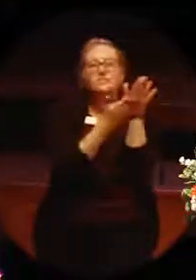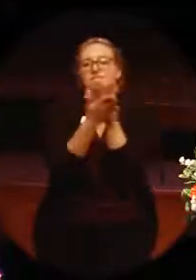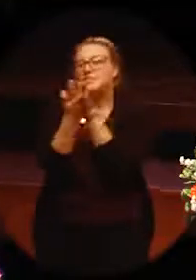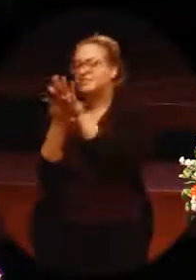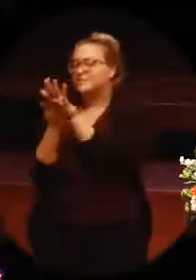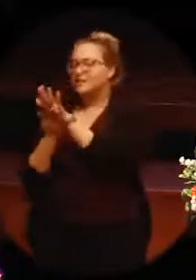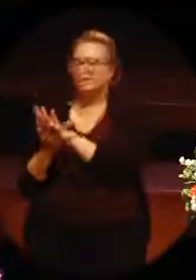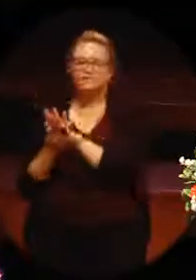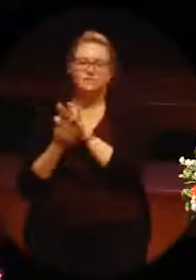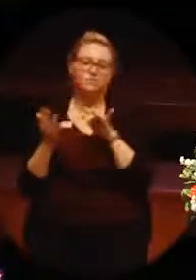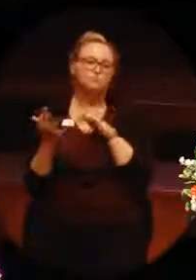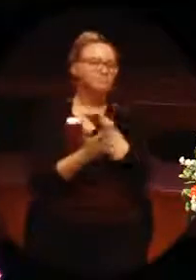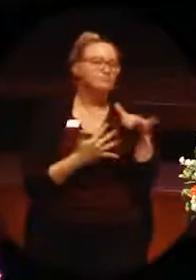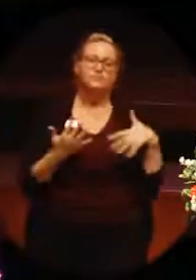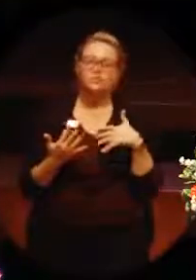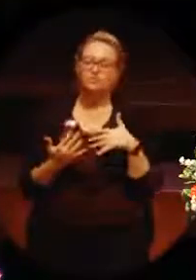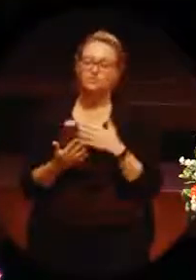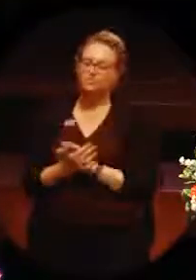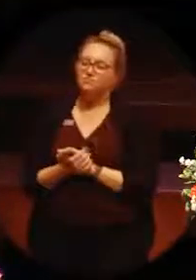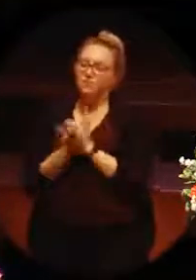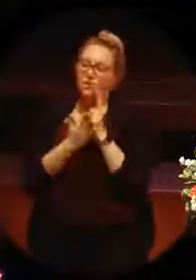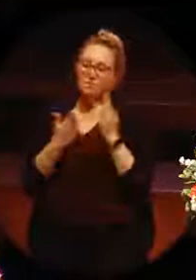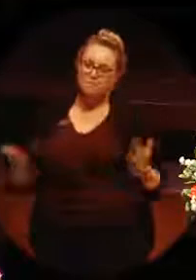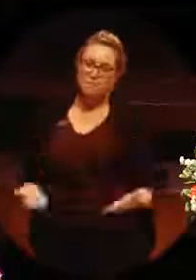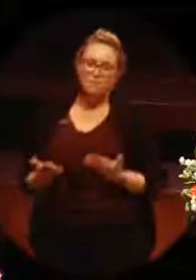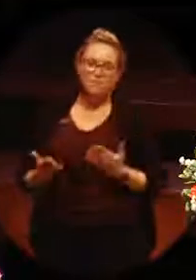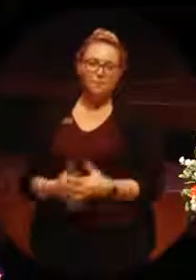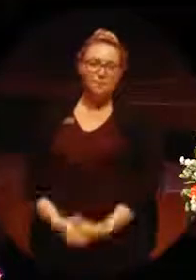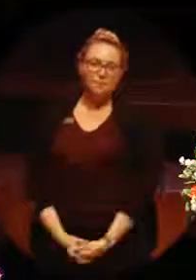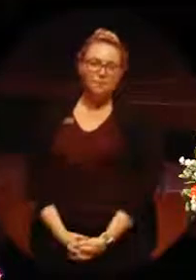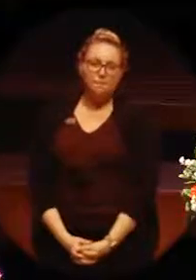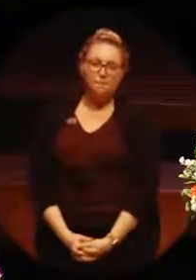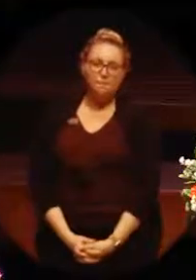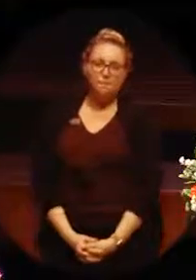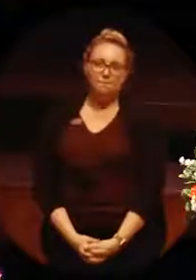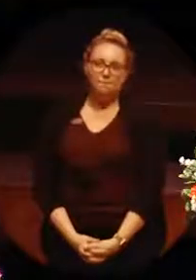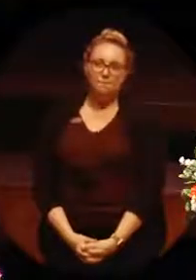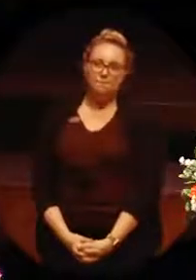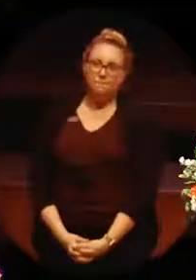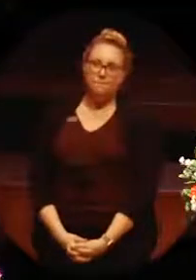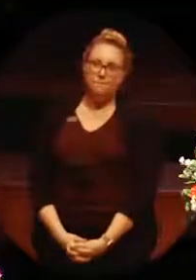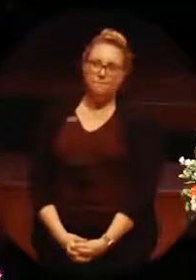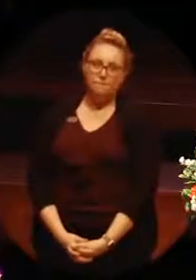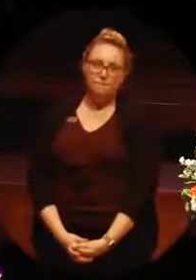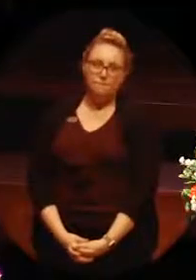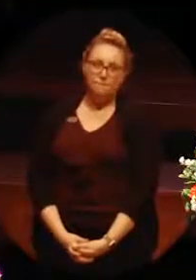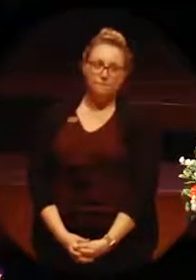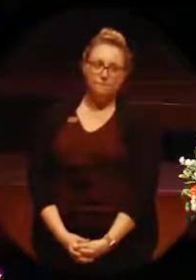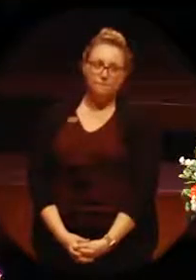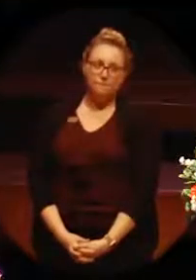other. So it's really a privilege being here.